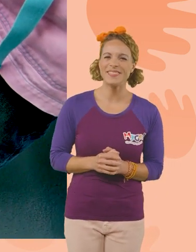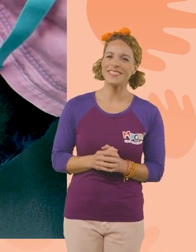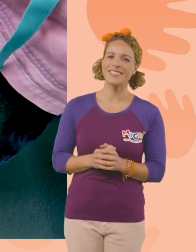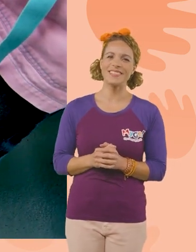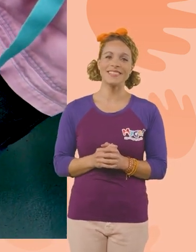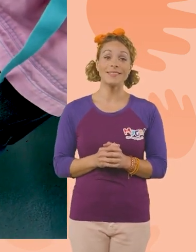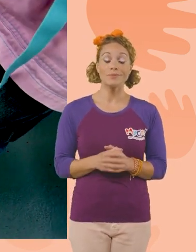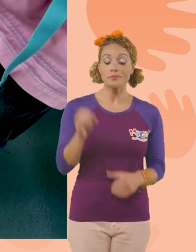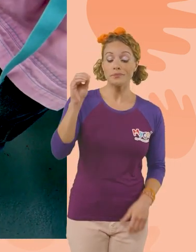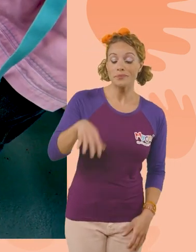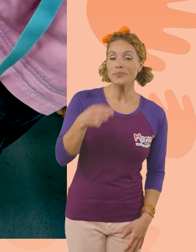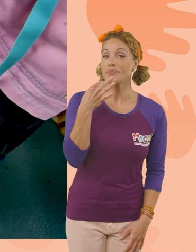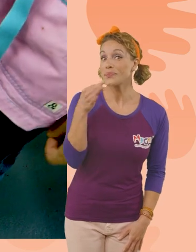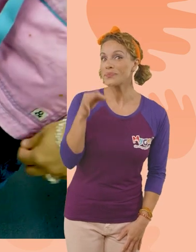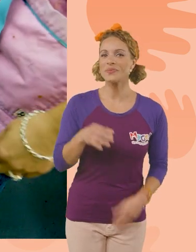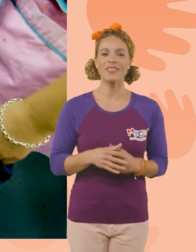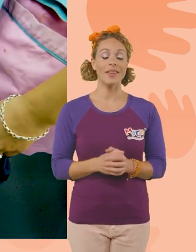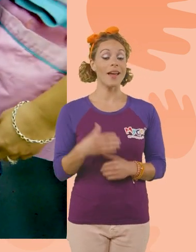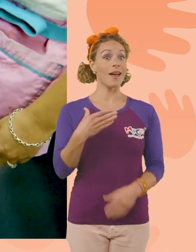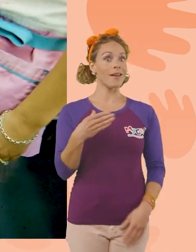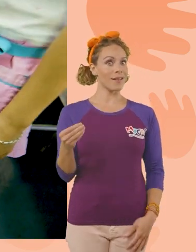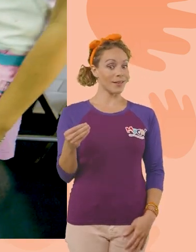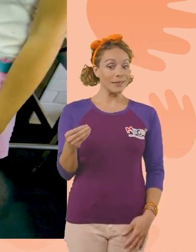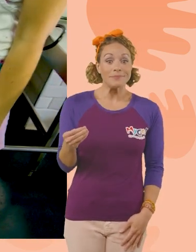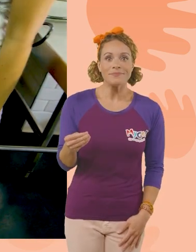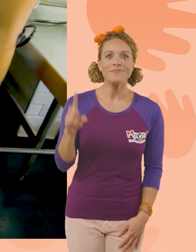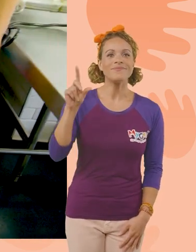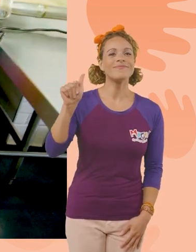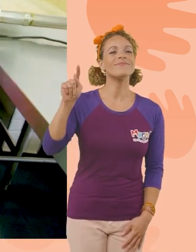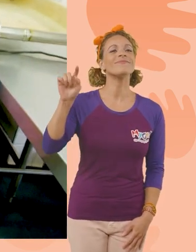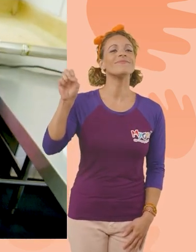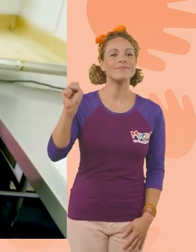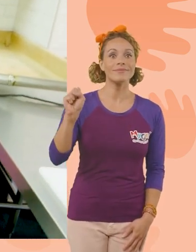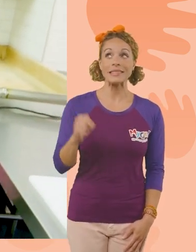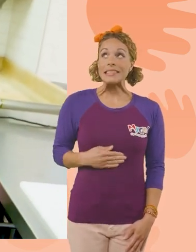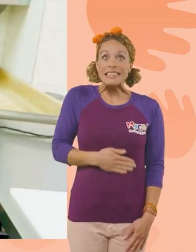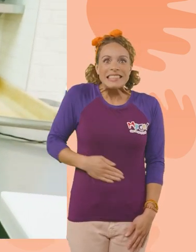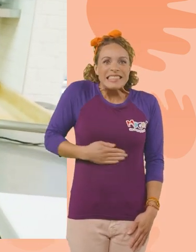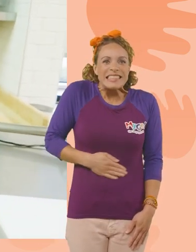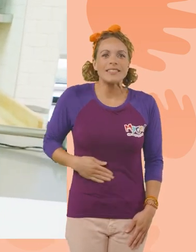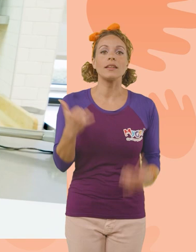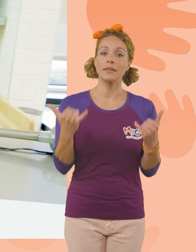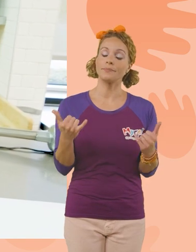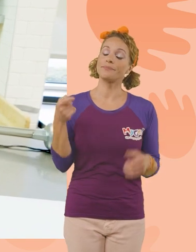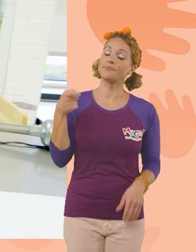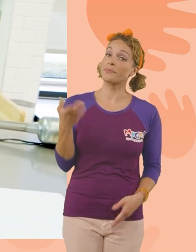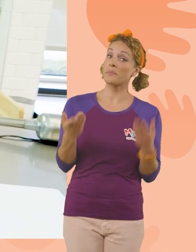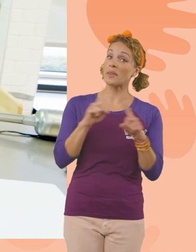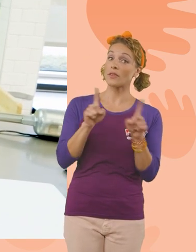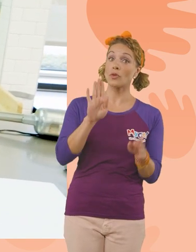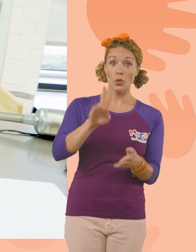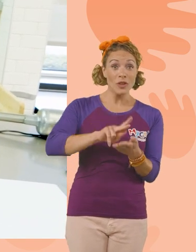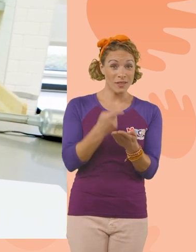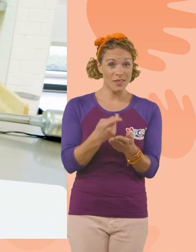And then here are some strawberries. Ooh. And dates. Yum! Now, what might be different about